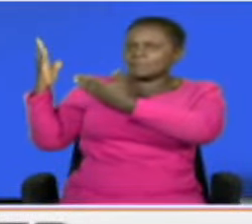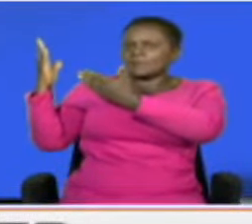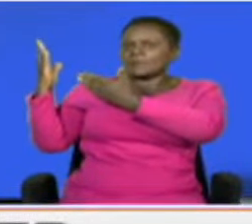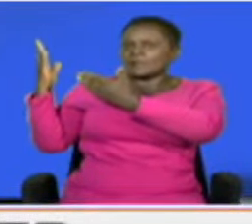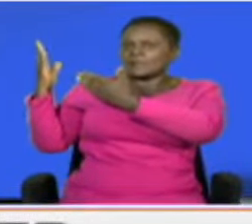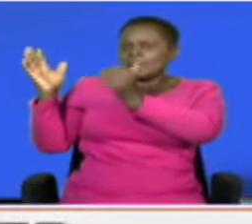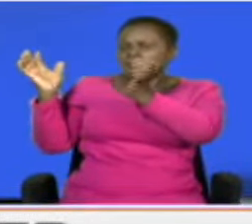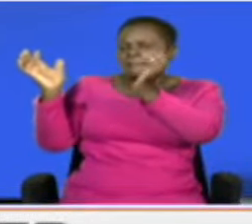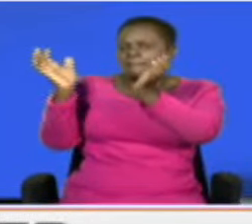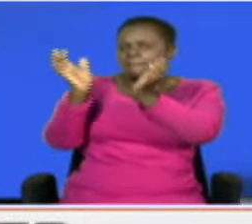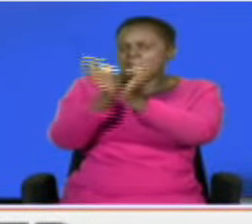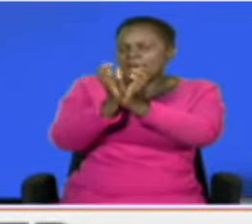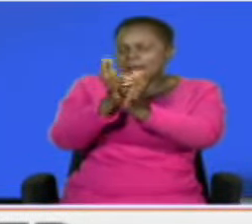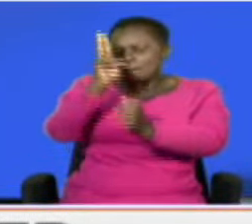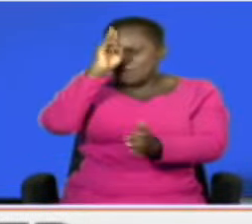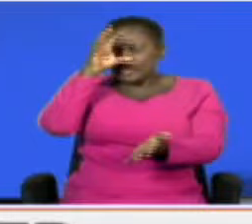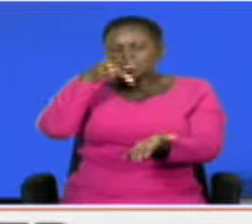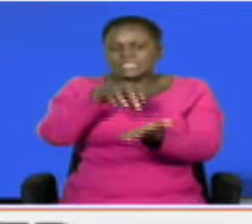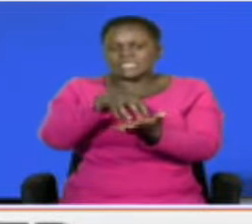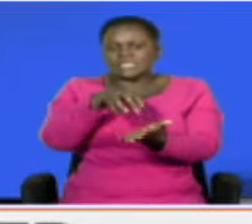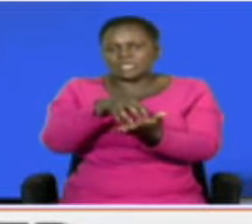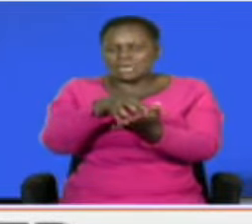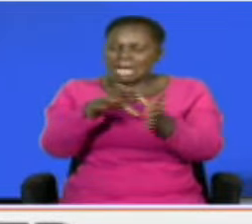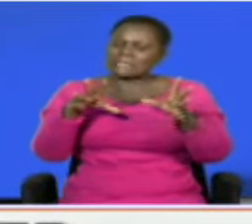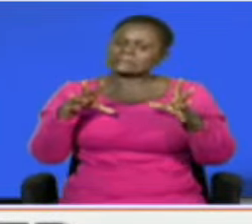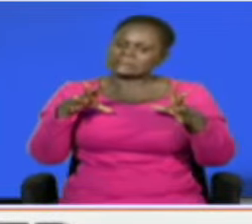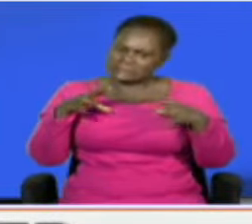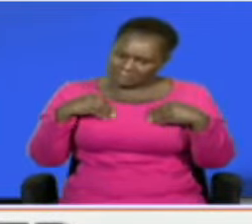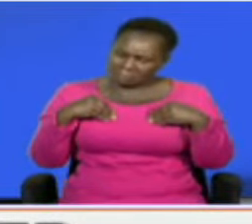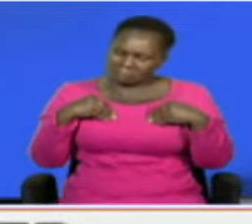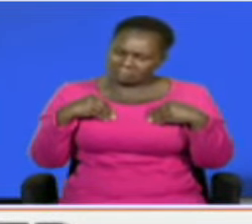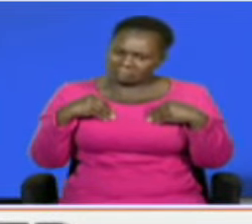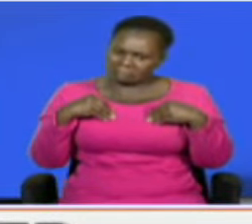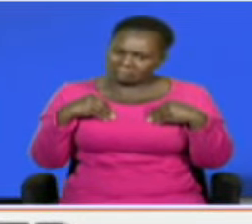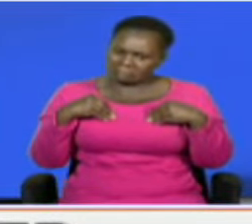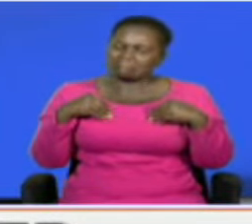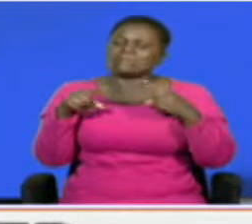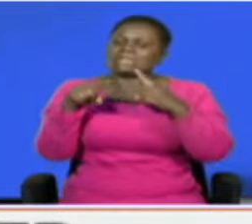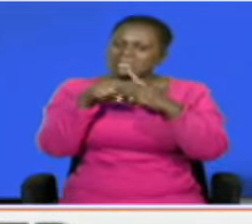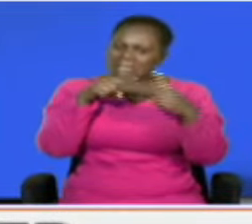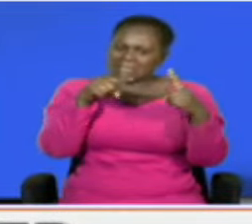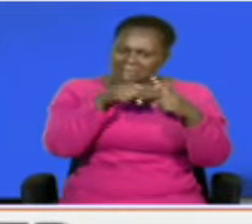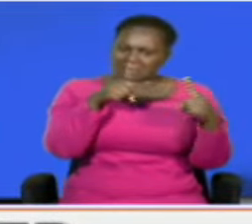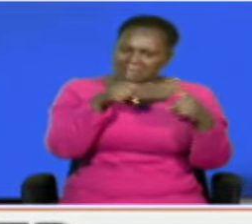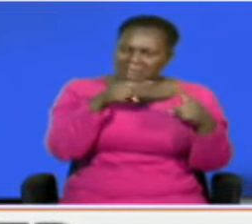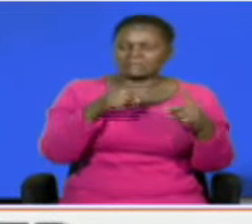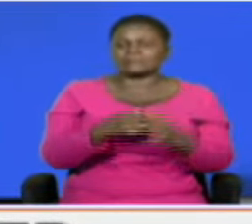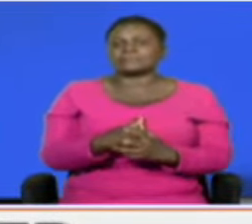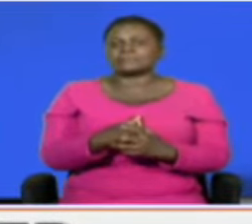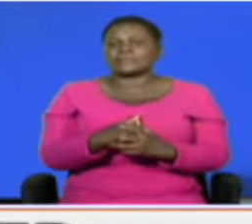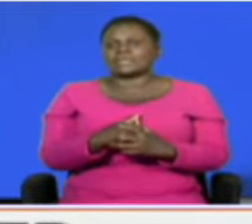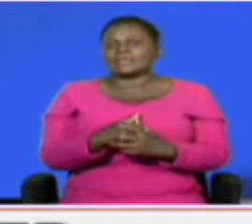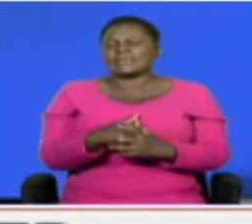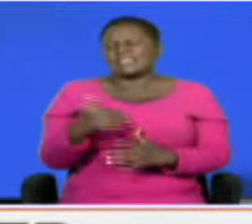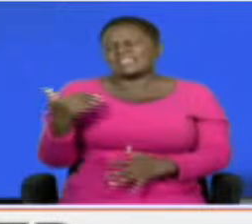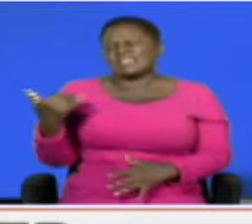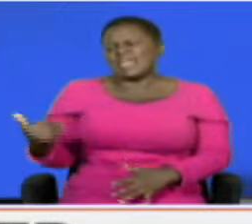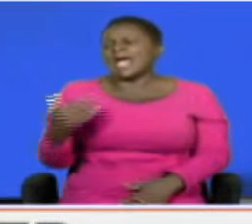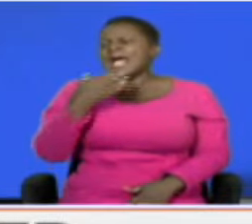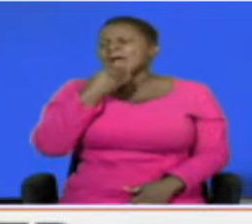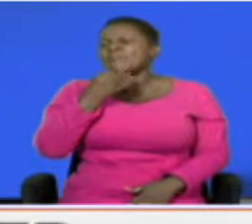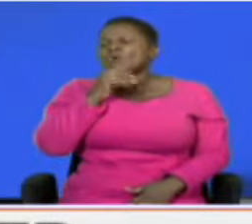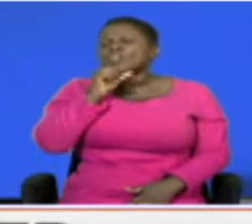was detained at Menengai police station where he confessed to the detectives that he committed the crimes. Na ni kijana mdogo,